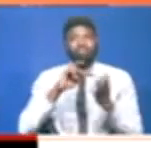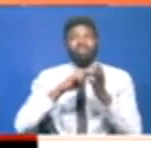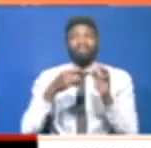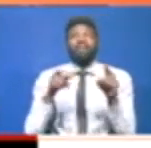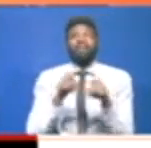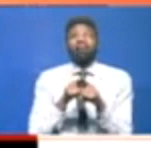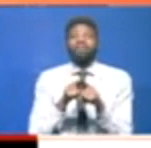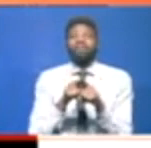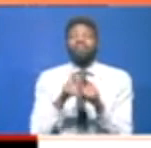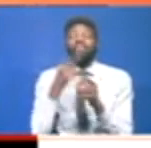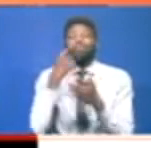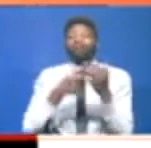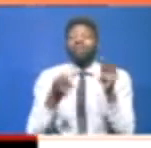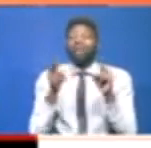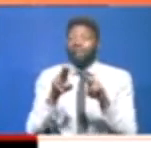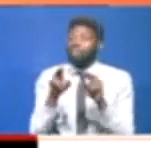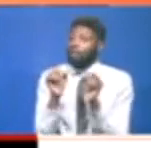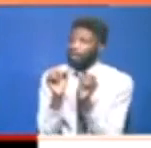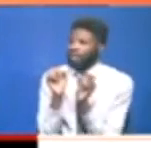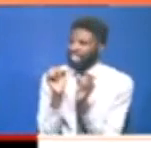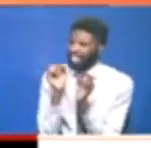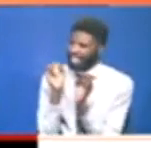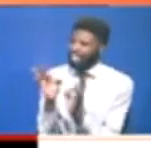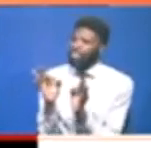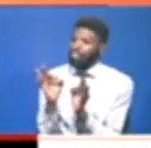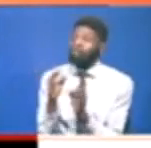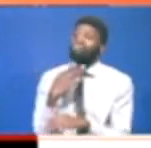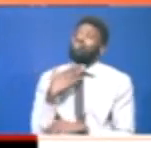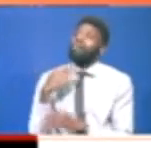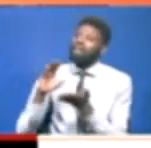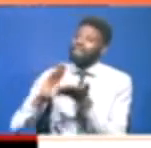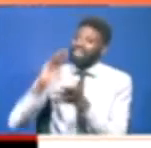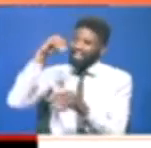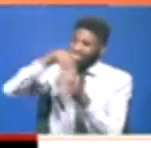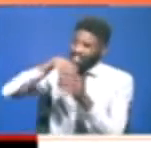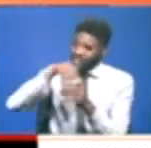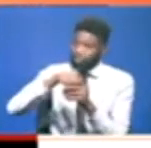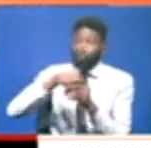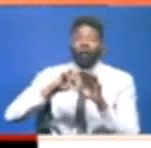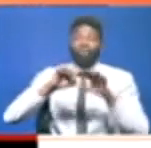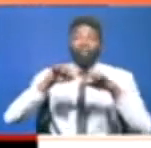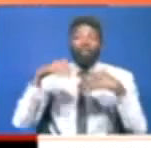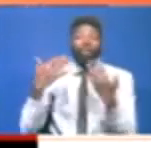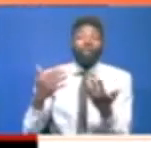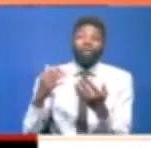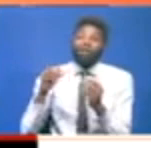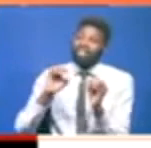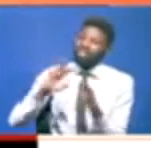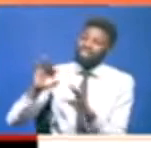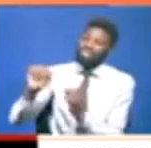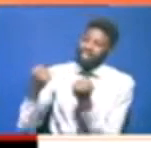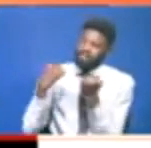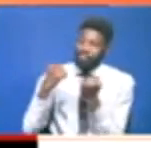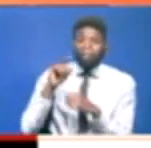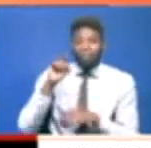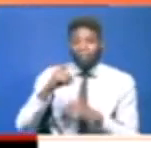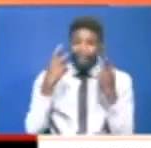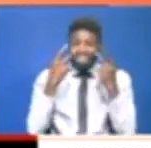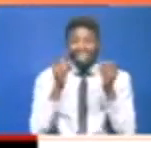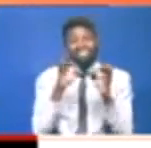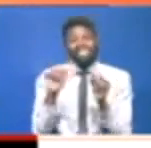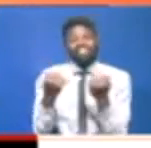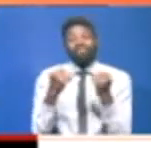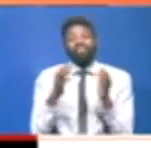what happens is if you need to invest or you need to save, you look at if you are saving with the employer may